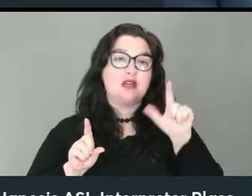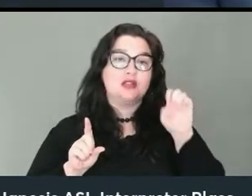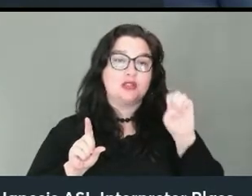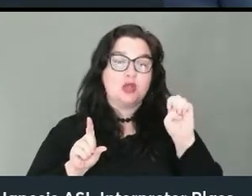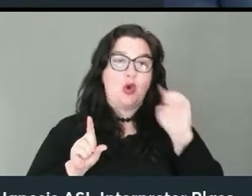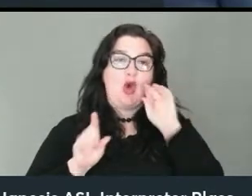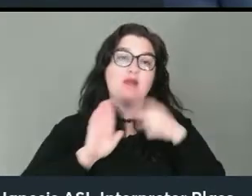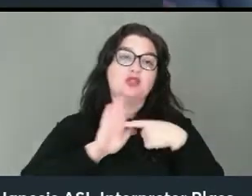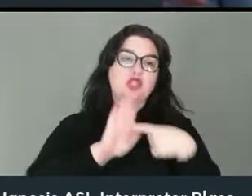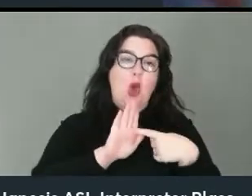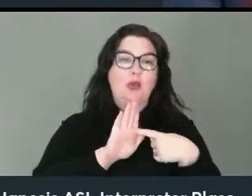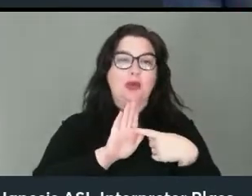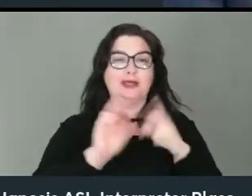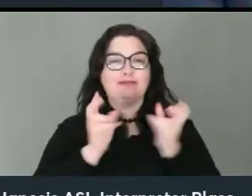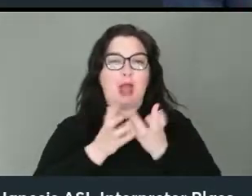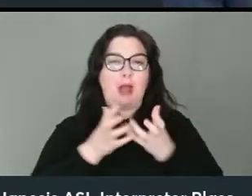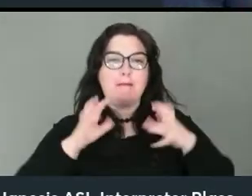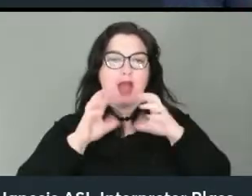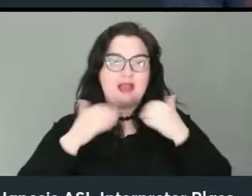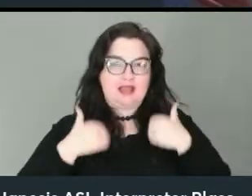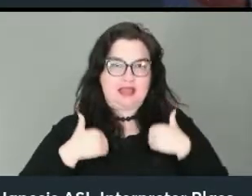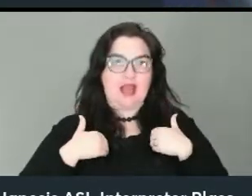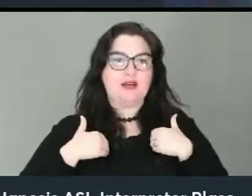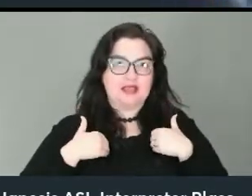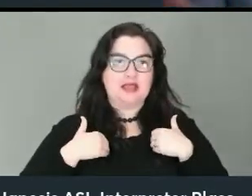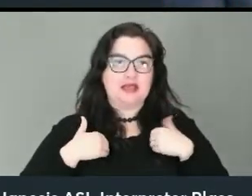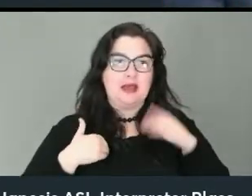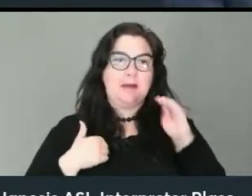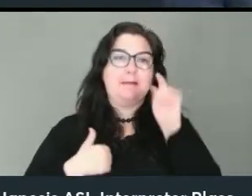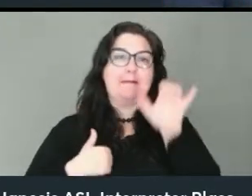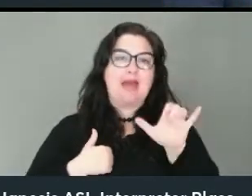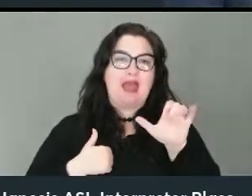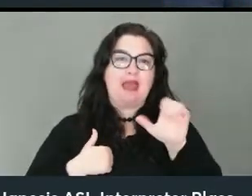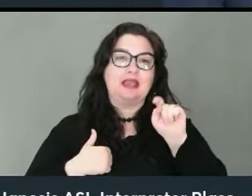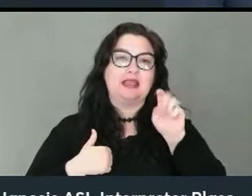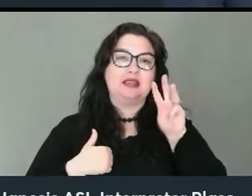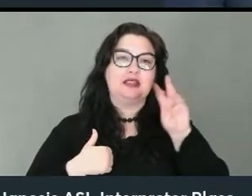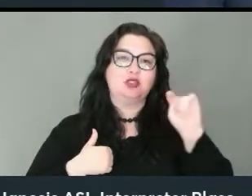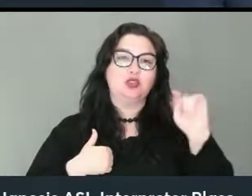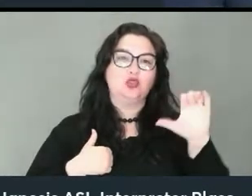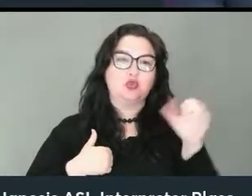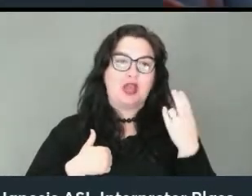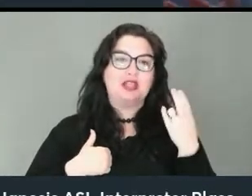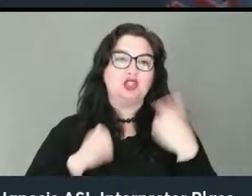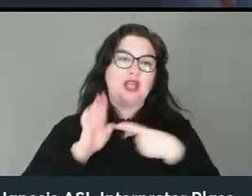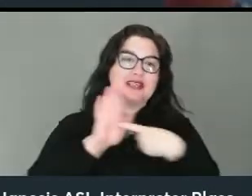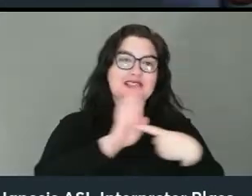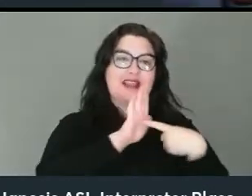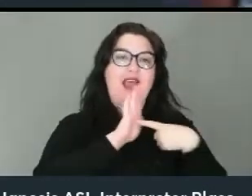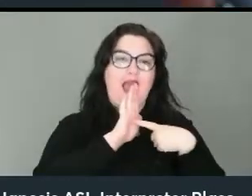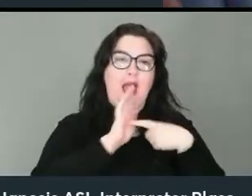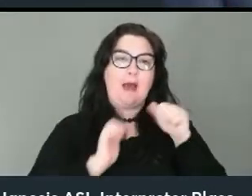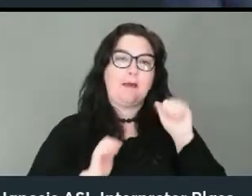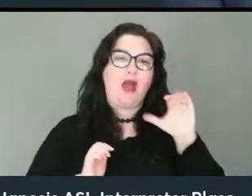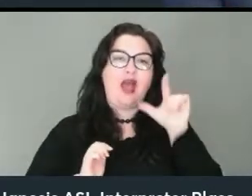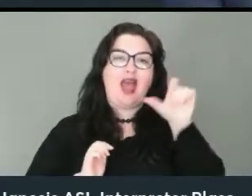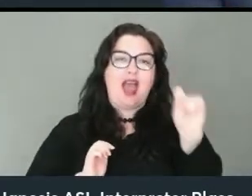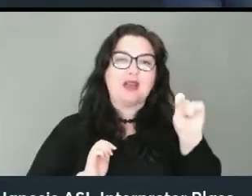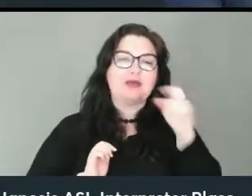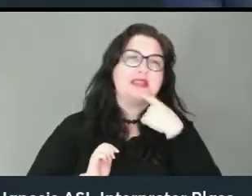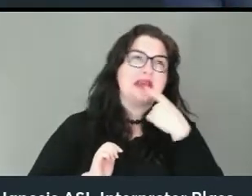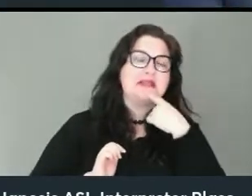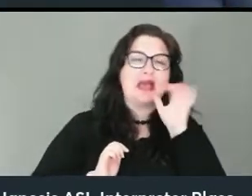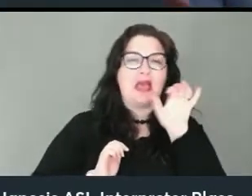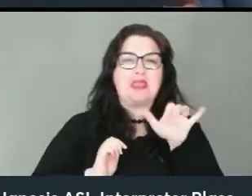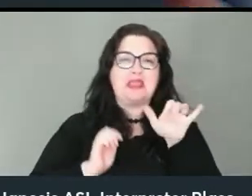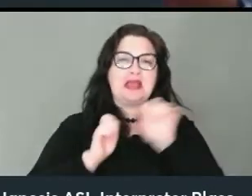I have. Becky Twitch demo ACLs, because that's what we're doing here. And this bucket, let's say that I've had it for a